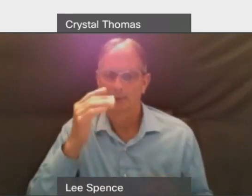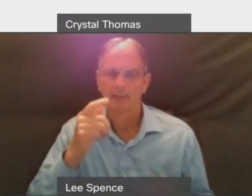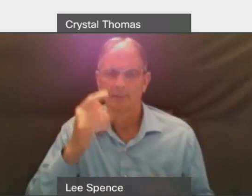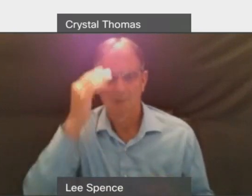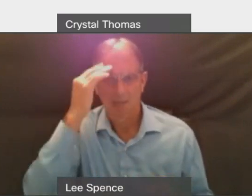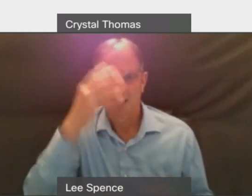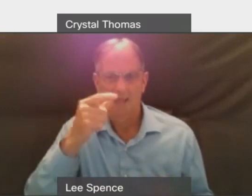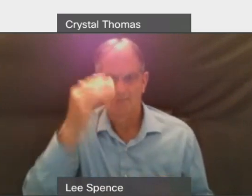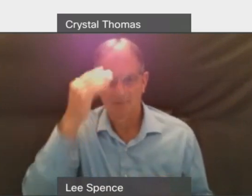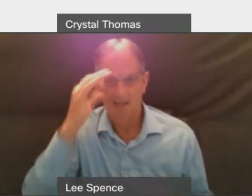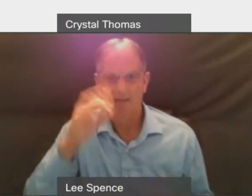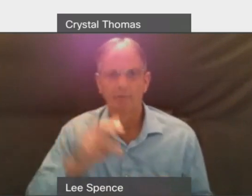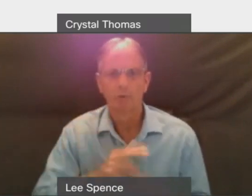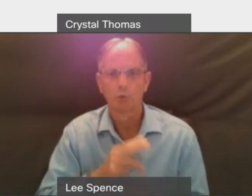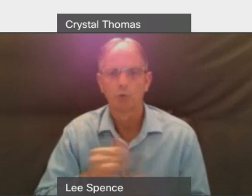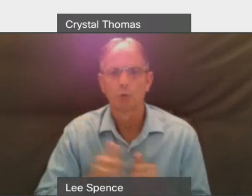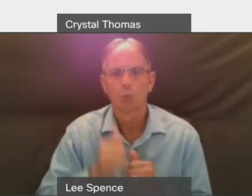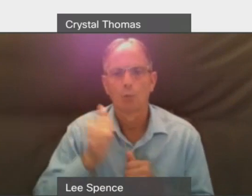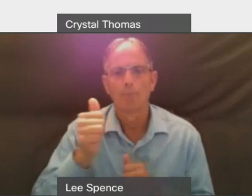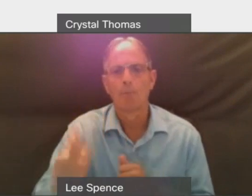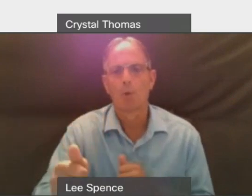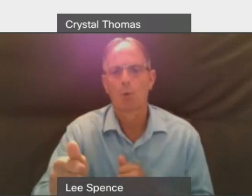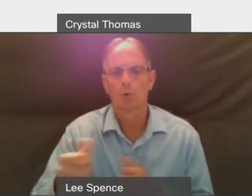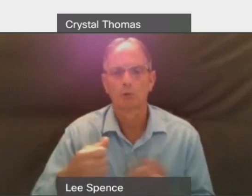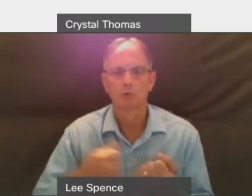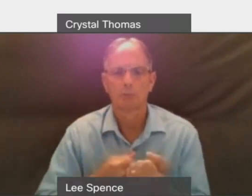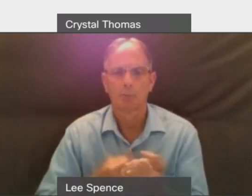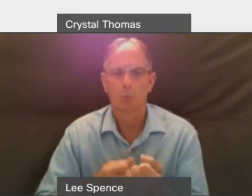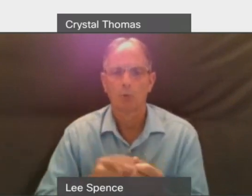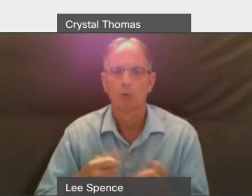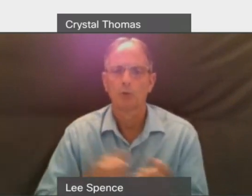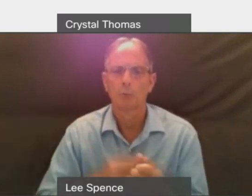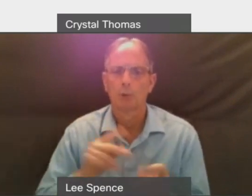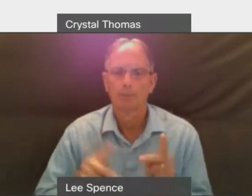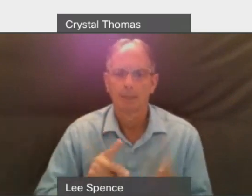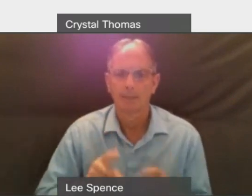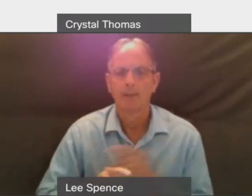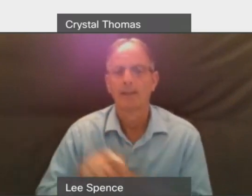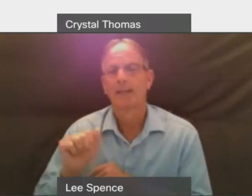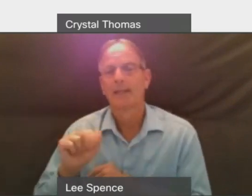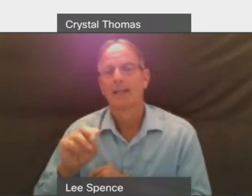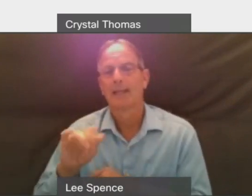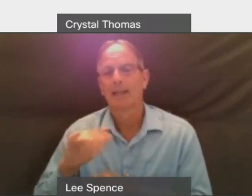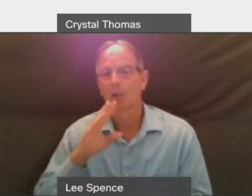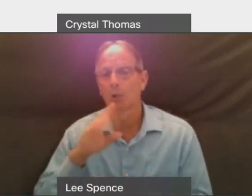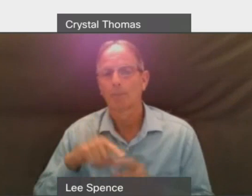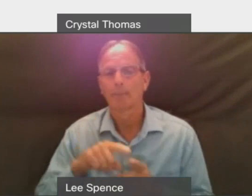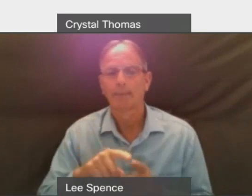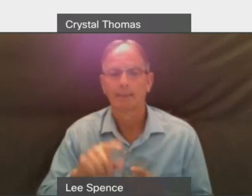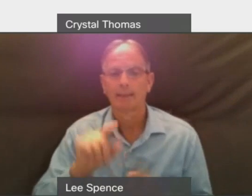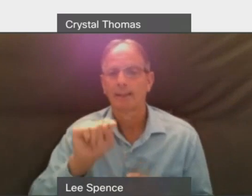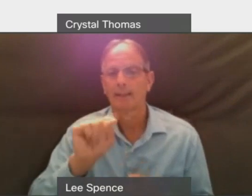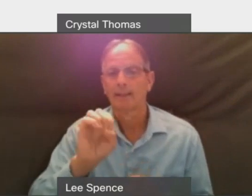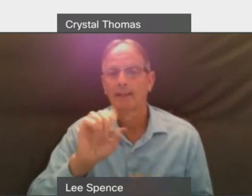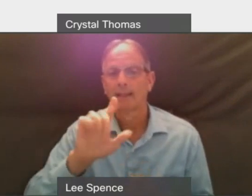supports, and supporting folks. Andy mentioned the telehealth piece with urgent